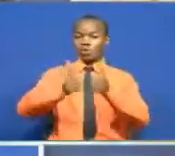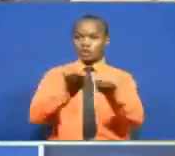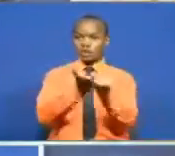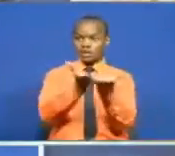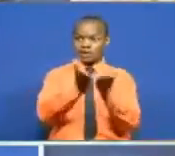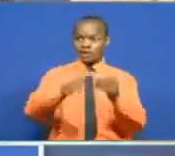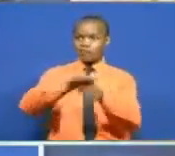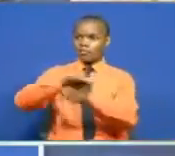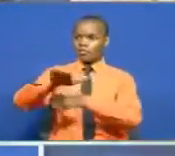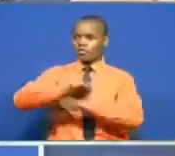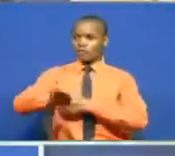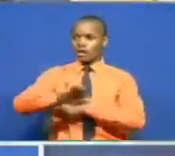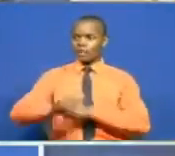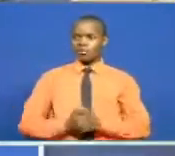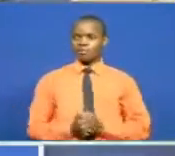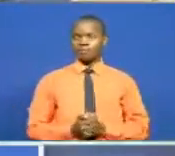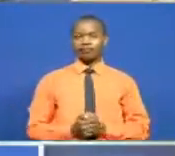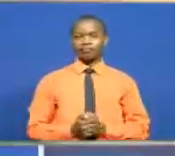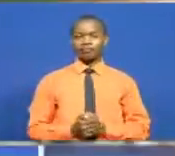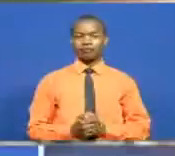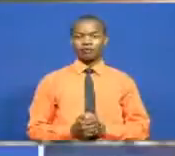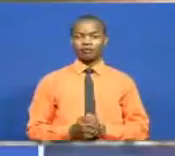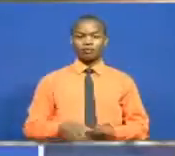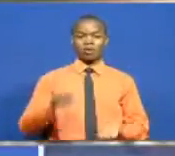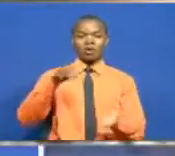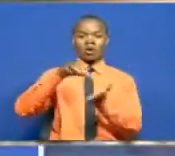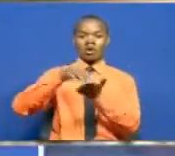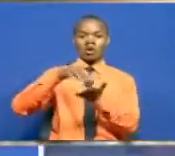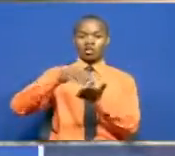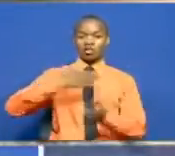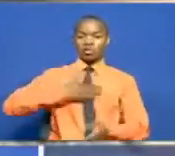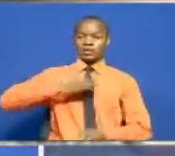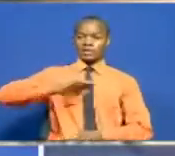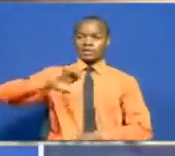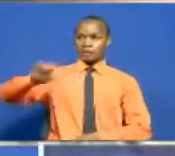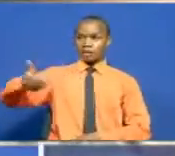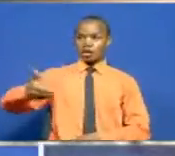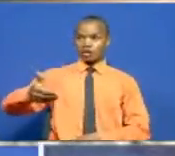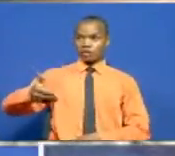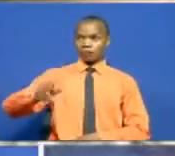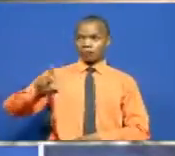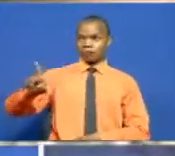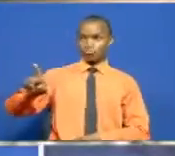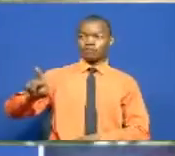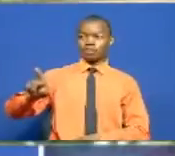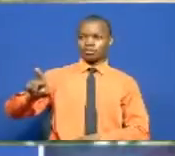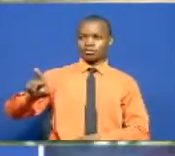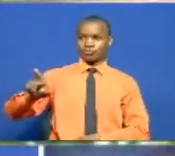region. The situation in Maral Town in Samburu County.